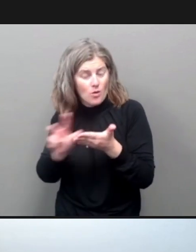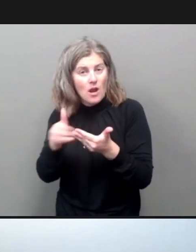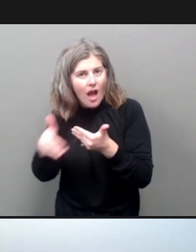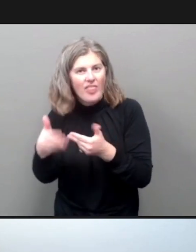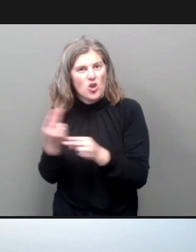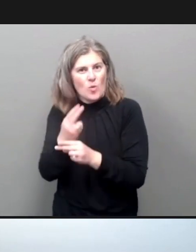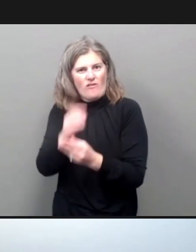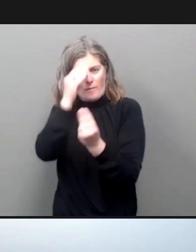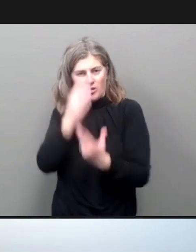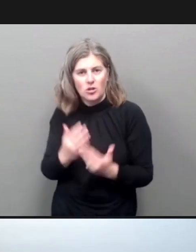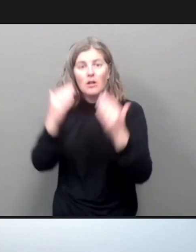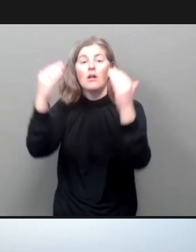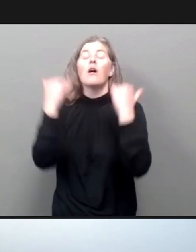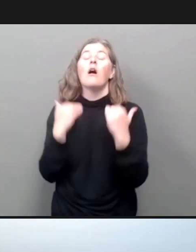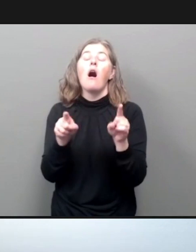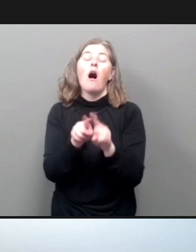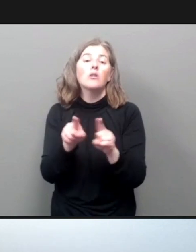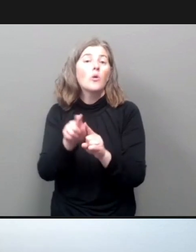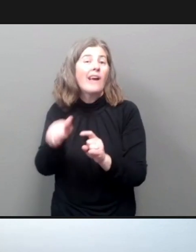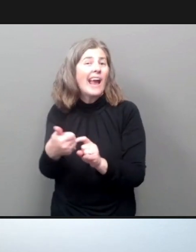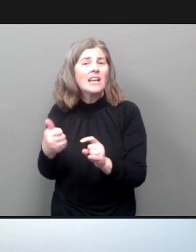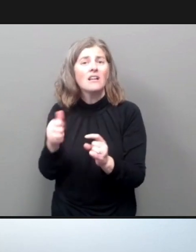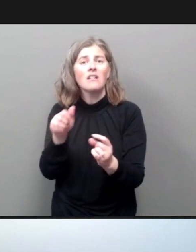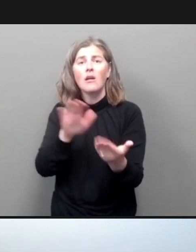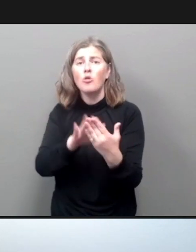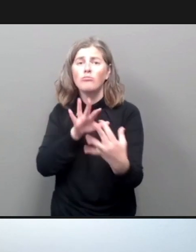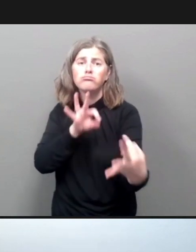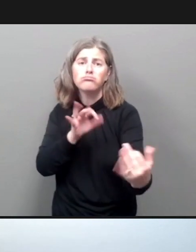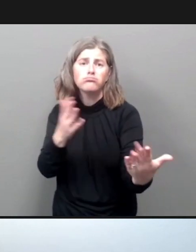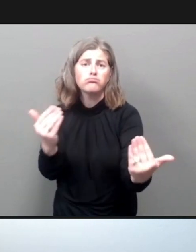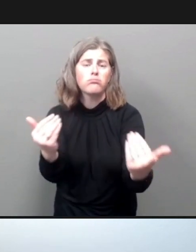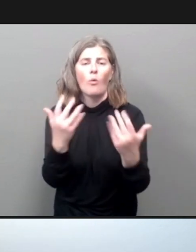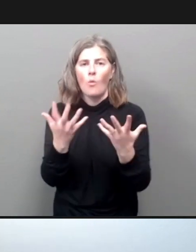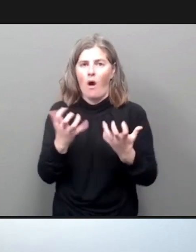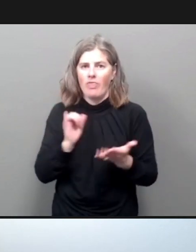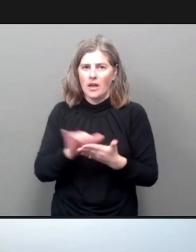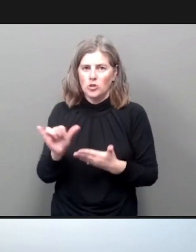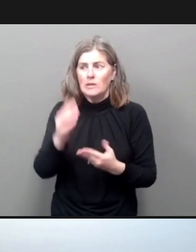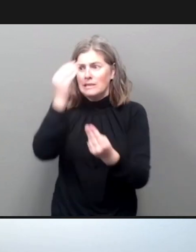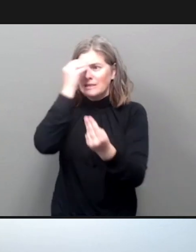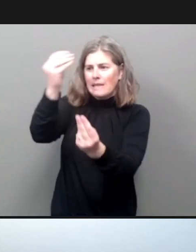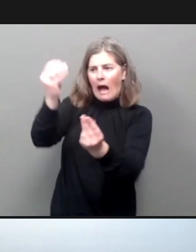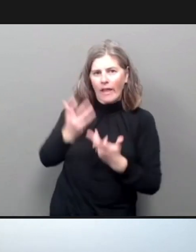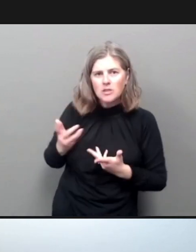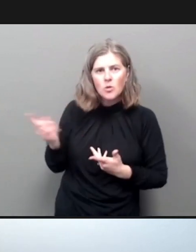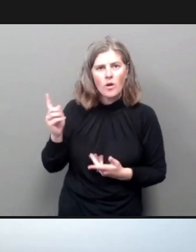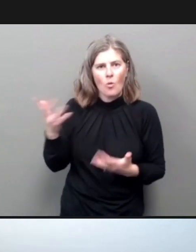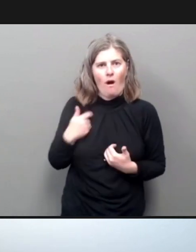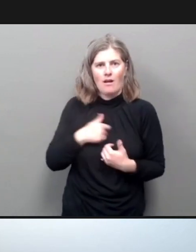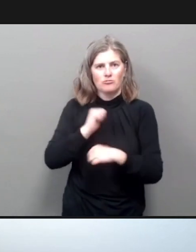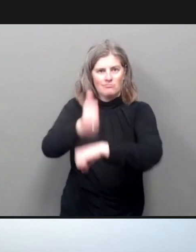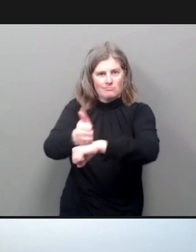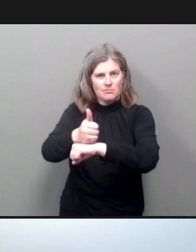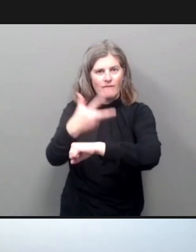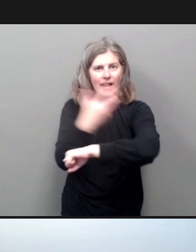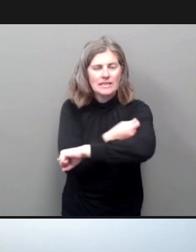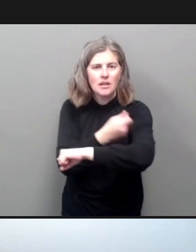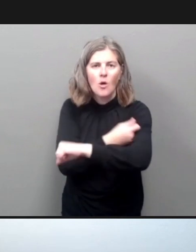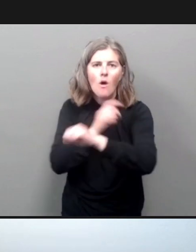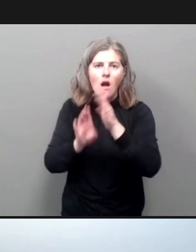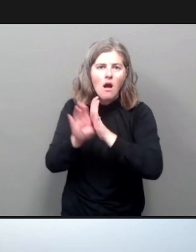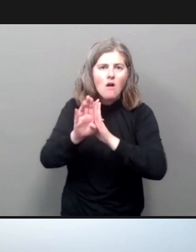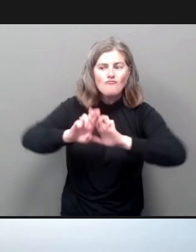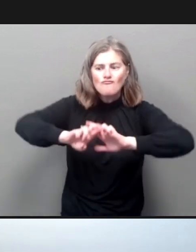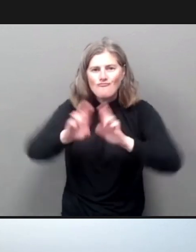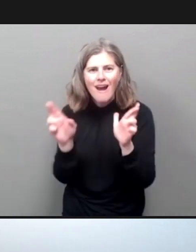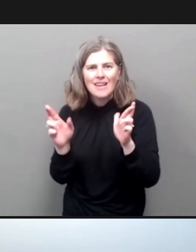And also any community input, that's what we also want, right? Tell us where you want the vaccine. We're building that up so we